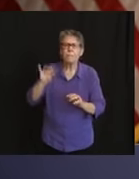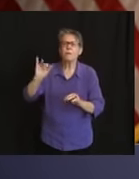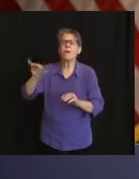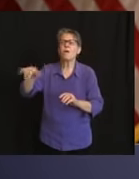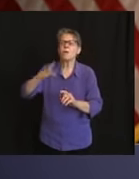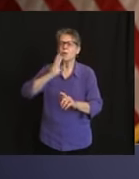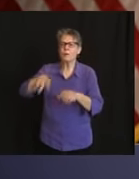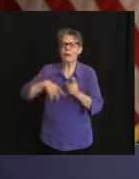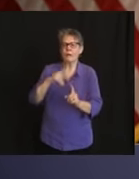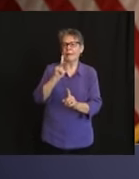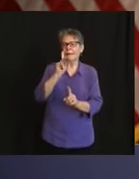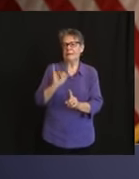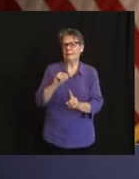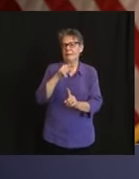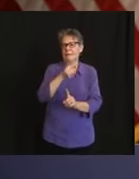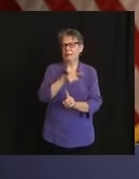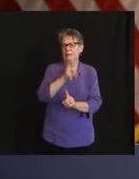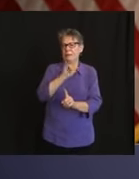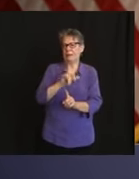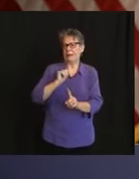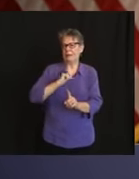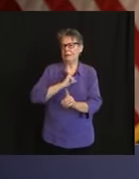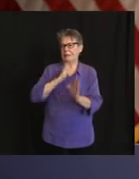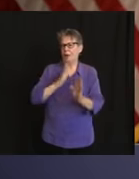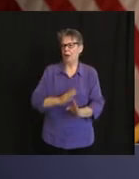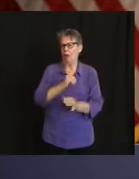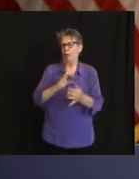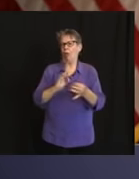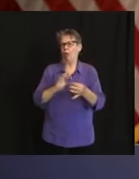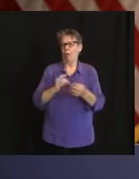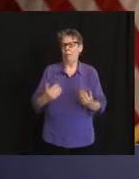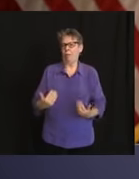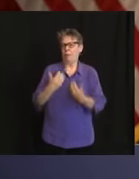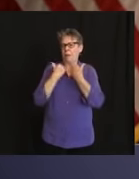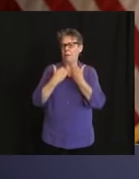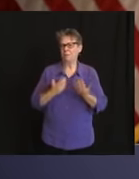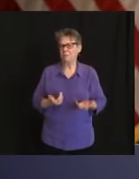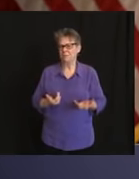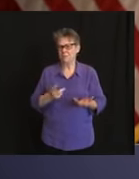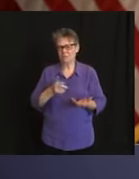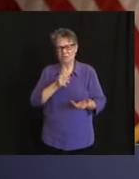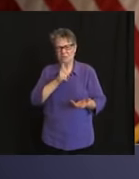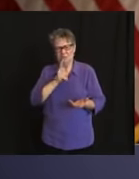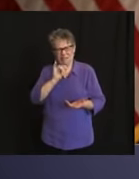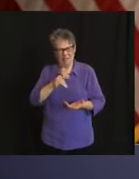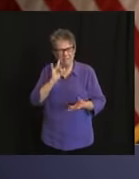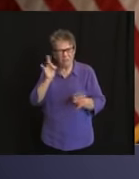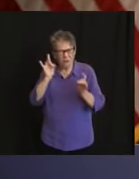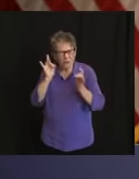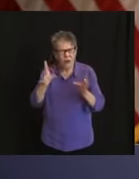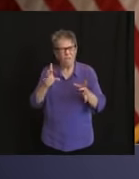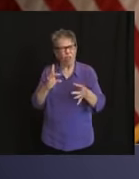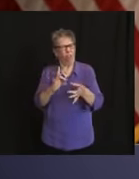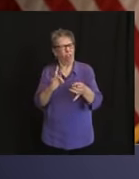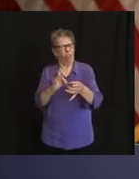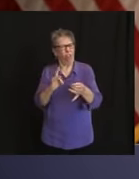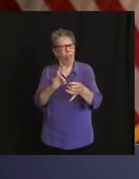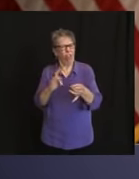no services, you're going to probably double unemployment in the country. Because the only reason unemployment isn't double what it